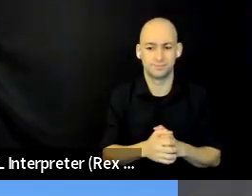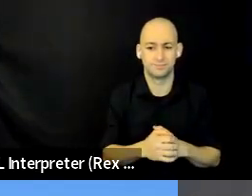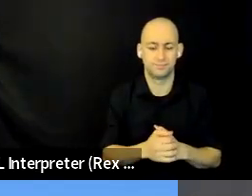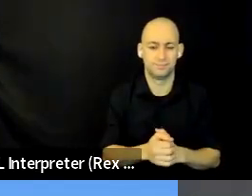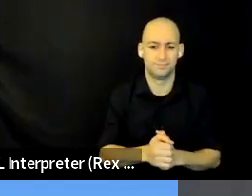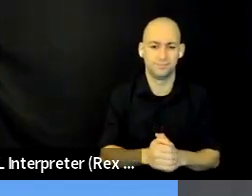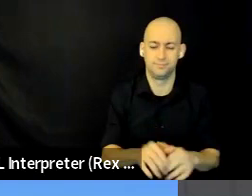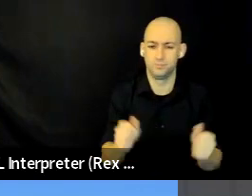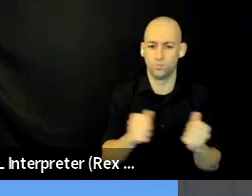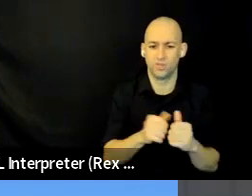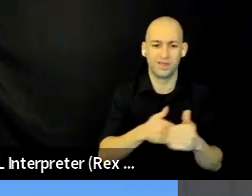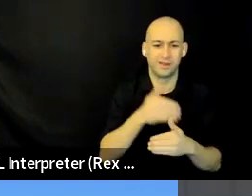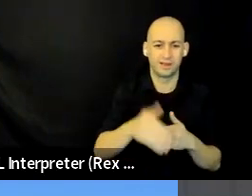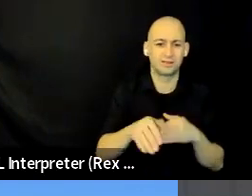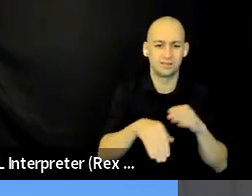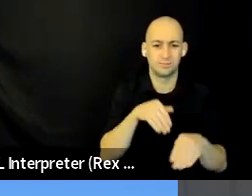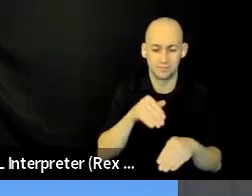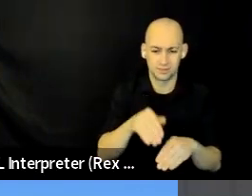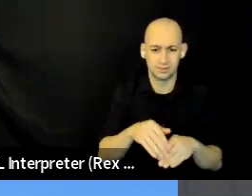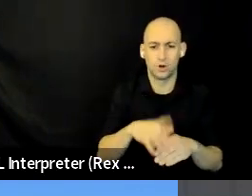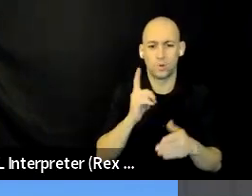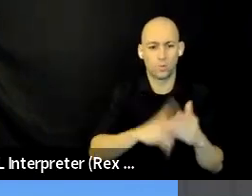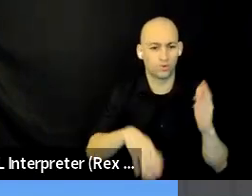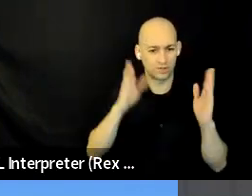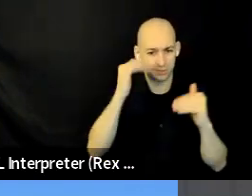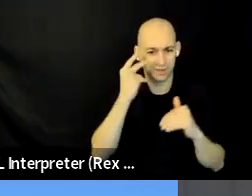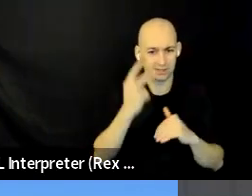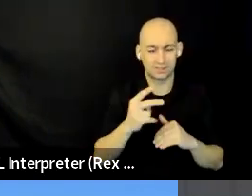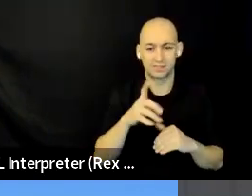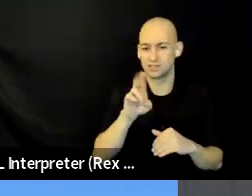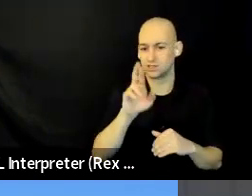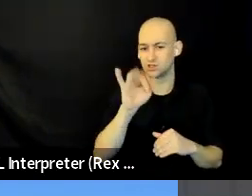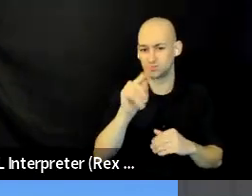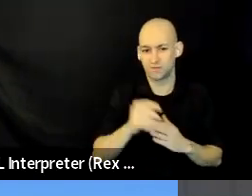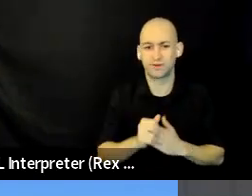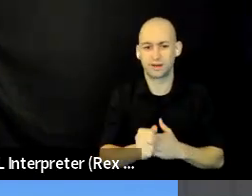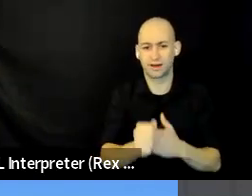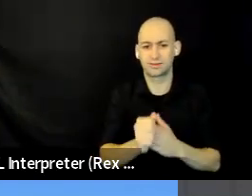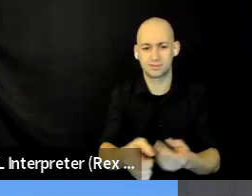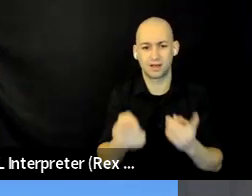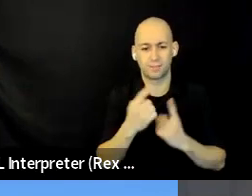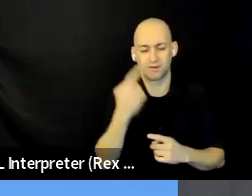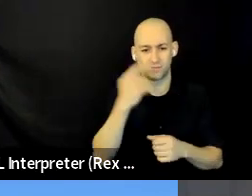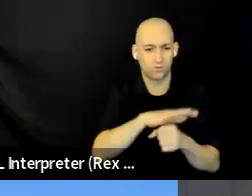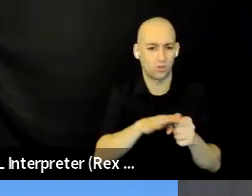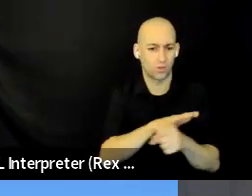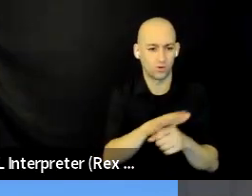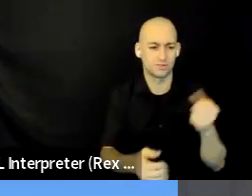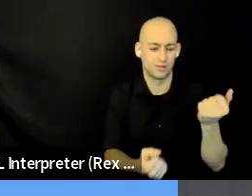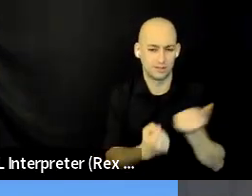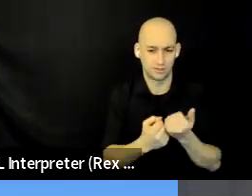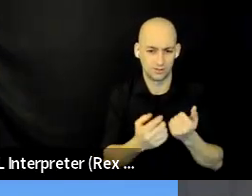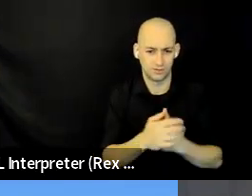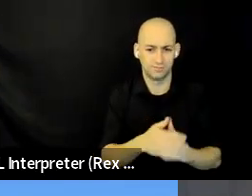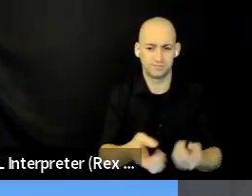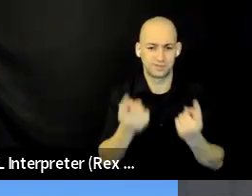So in terms of next steps, what you can expect to see is the draft guidance coming out for the local sponsored PID guidance coming out in the